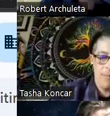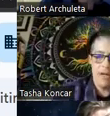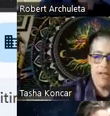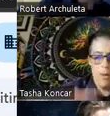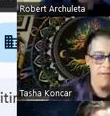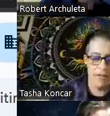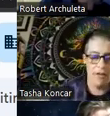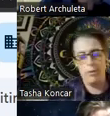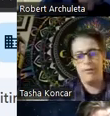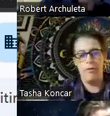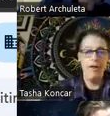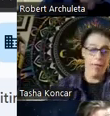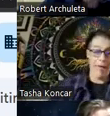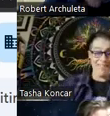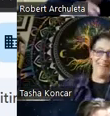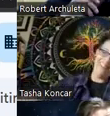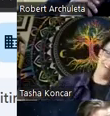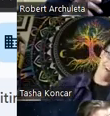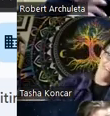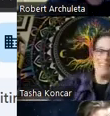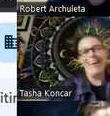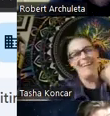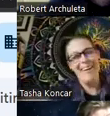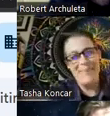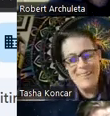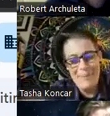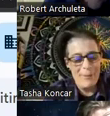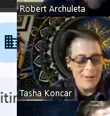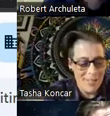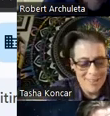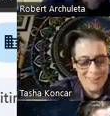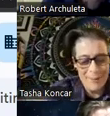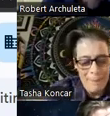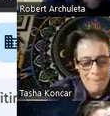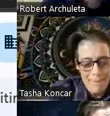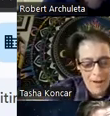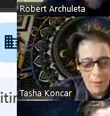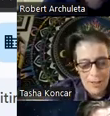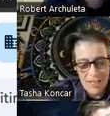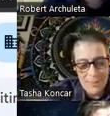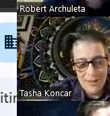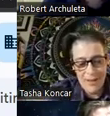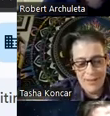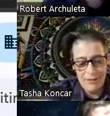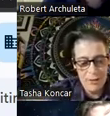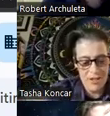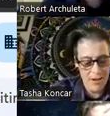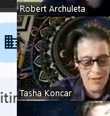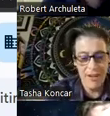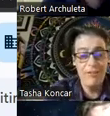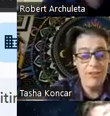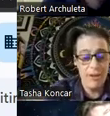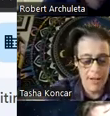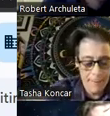state, because we have nothing to do with federal. That's it. Sorry about that. Now I got my memory jogged, so I apologize about that confusion there,